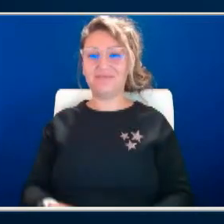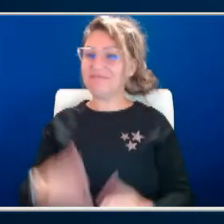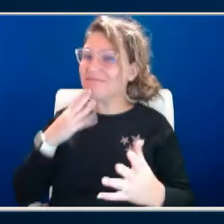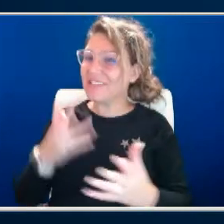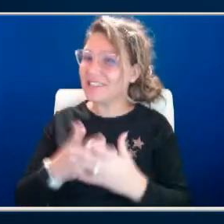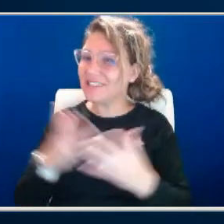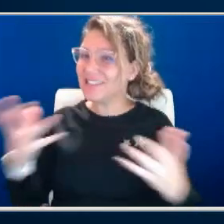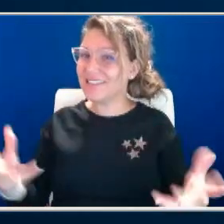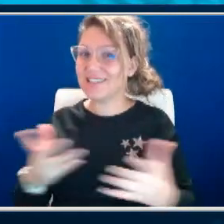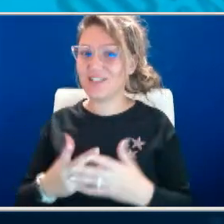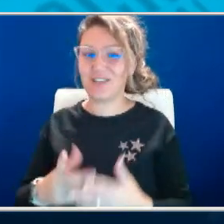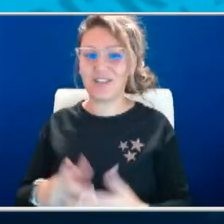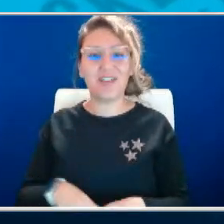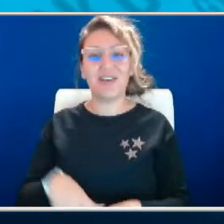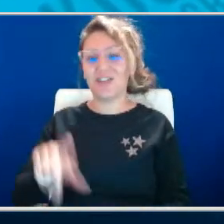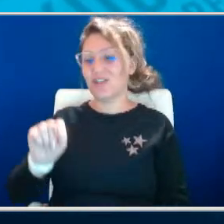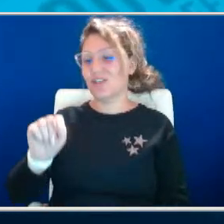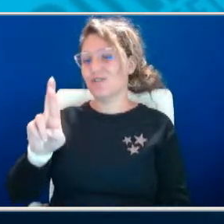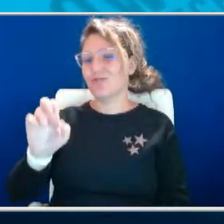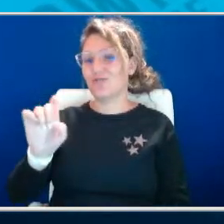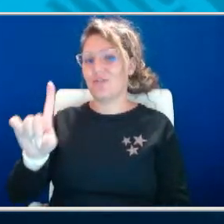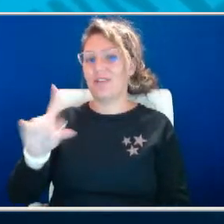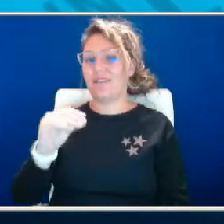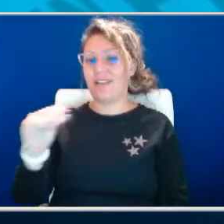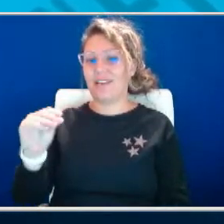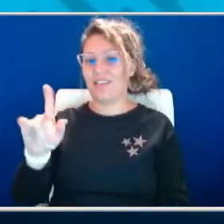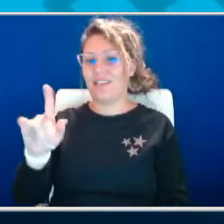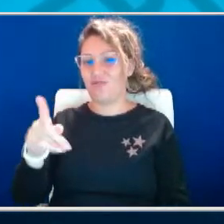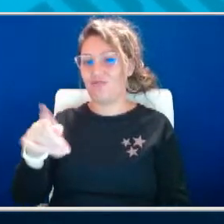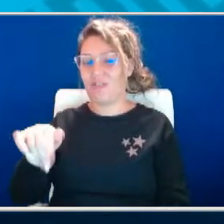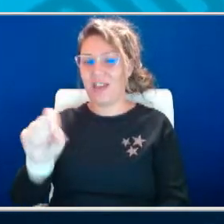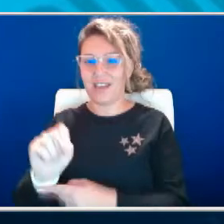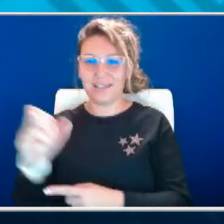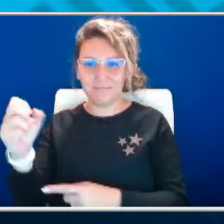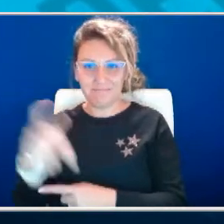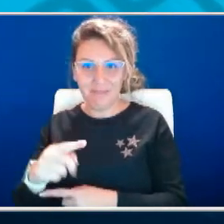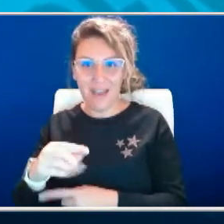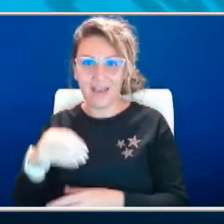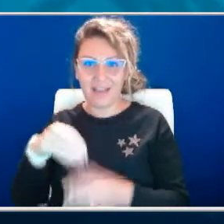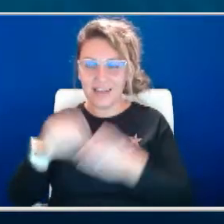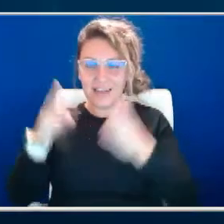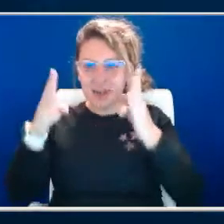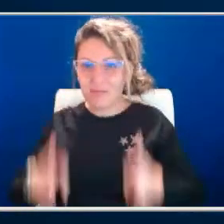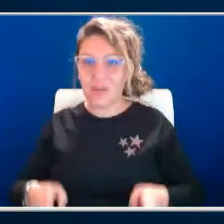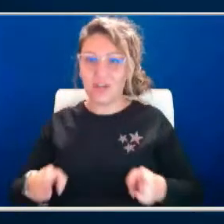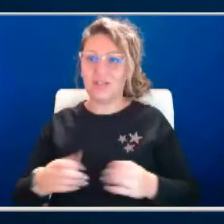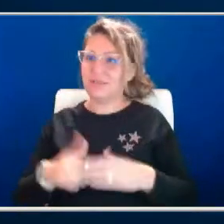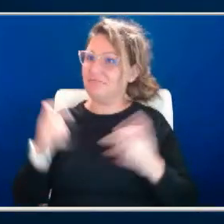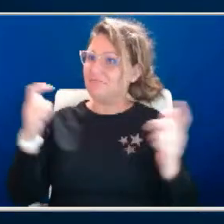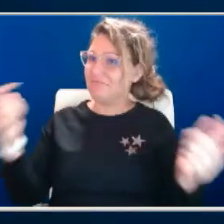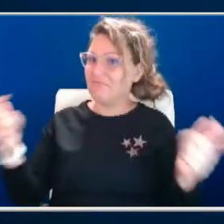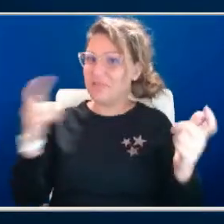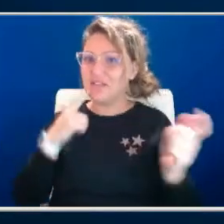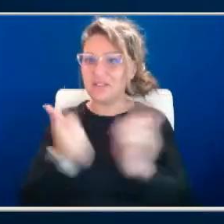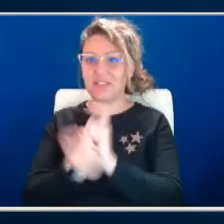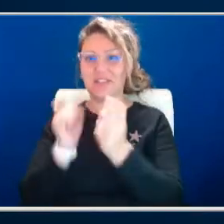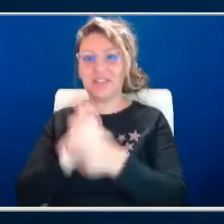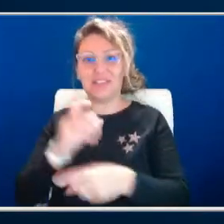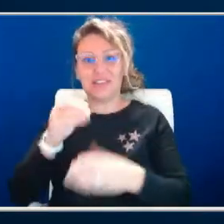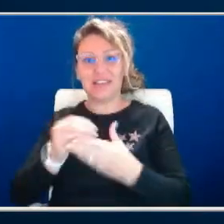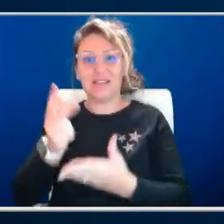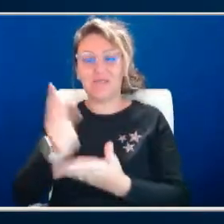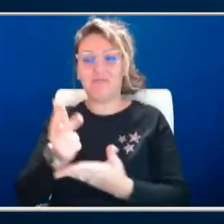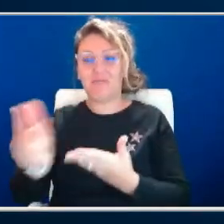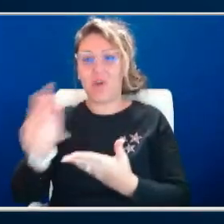and Threads is back and in person this weekend, but with a big change. It will be held in the parking lot between